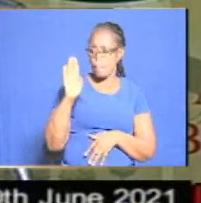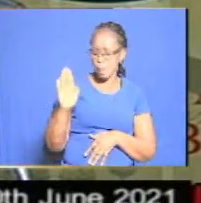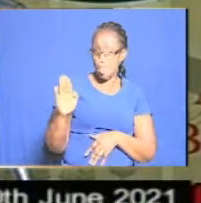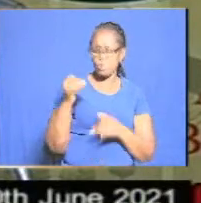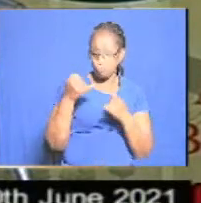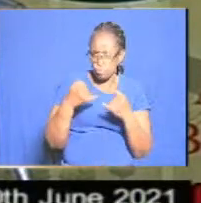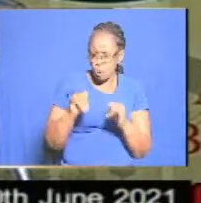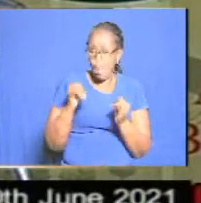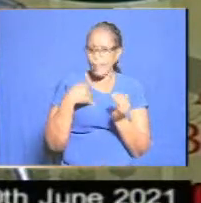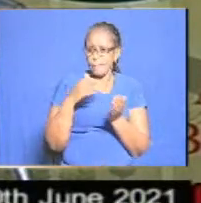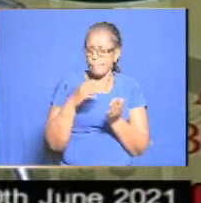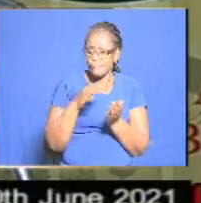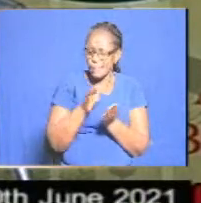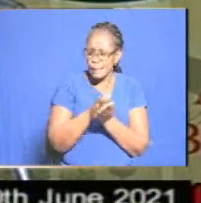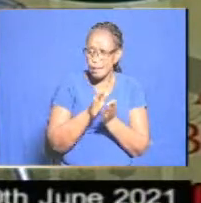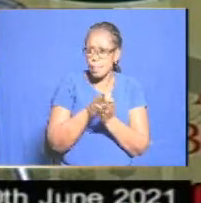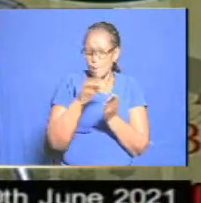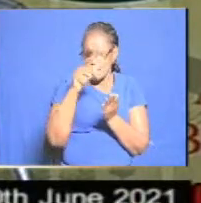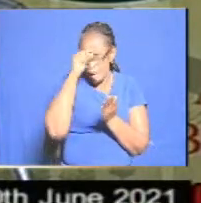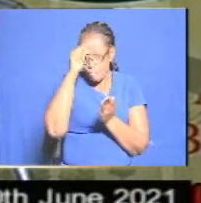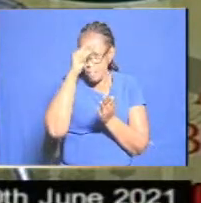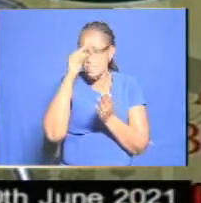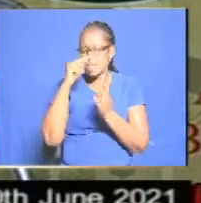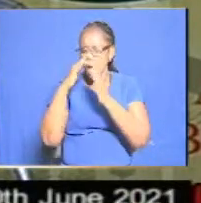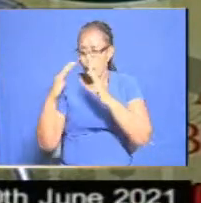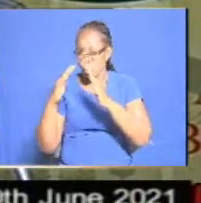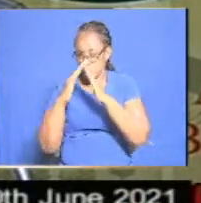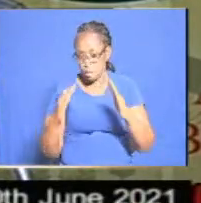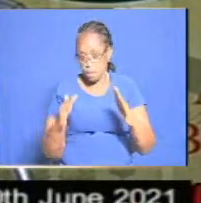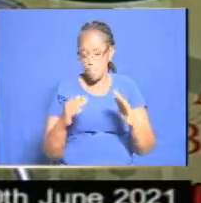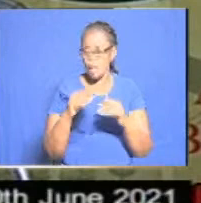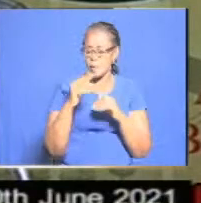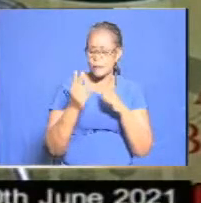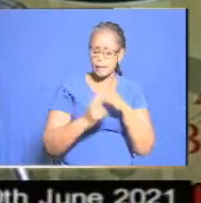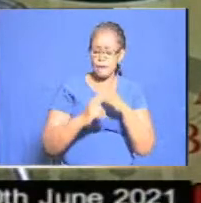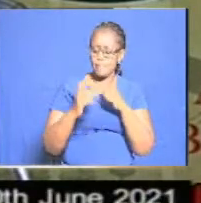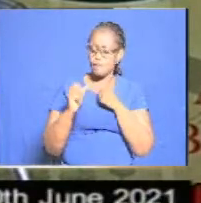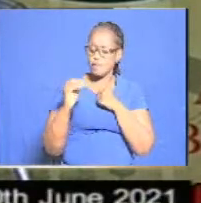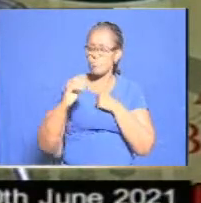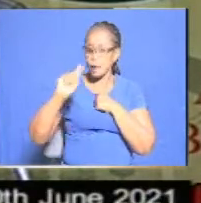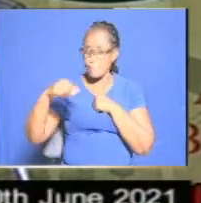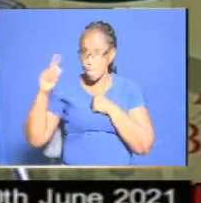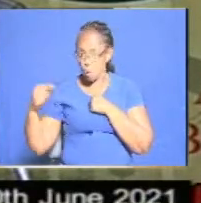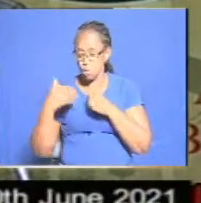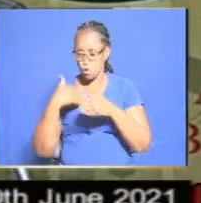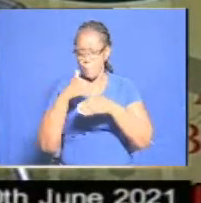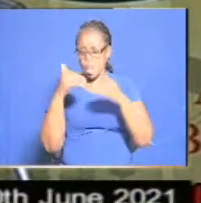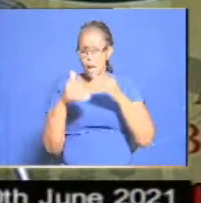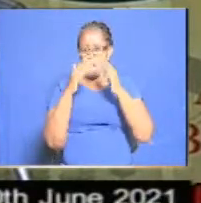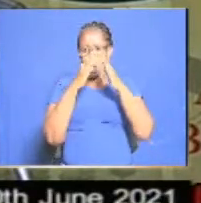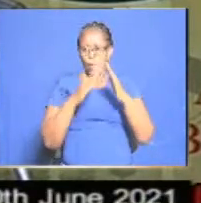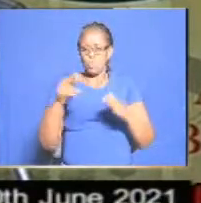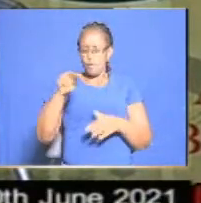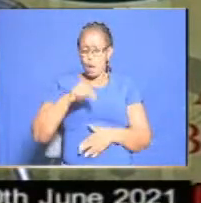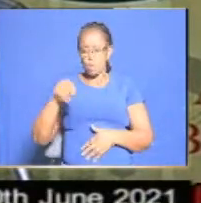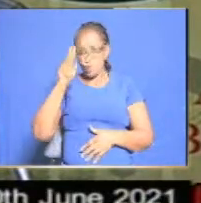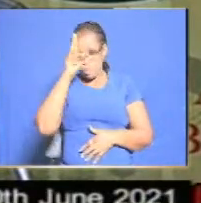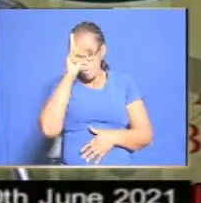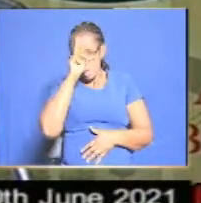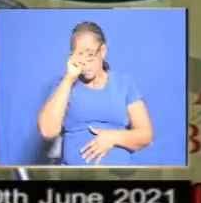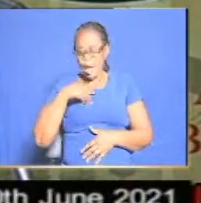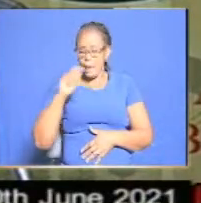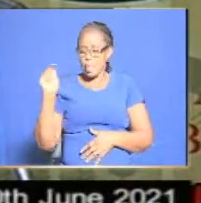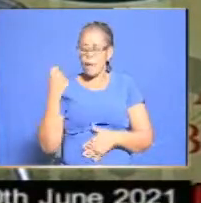of government pool houses, ₱750 million for construction of housing units for the National Police and Kenya